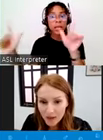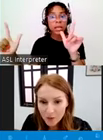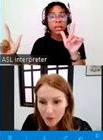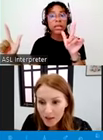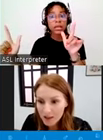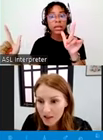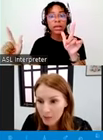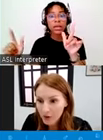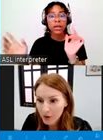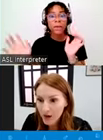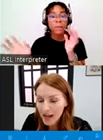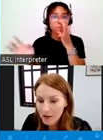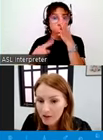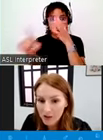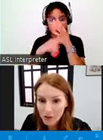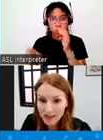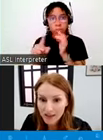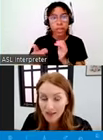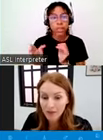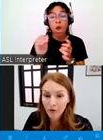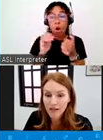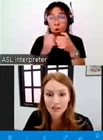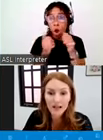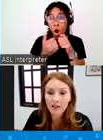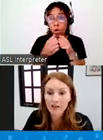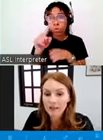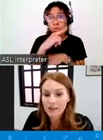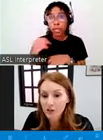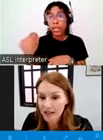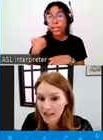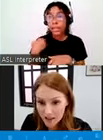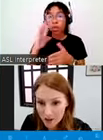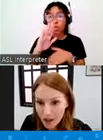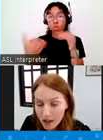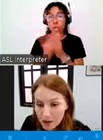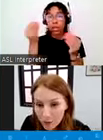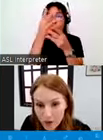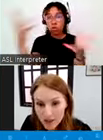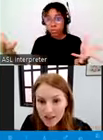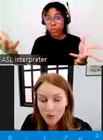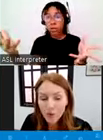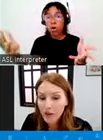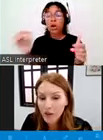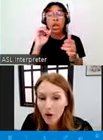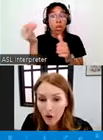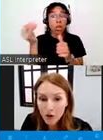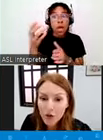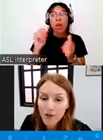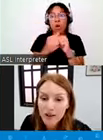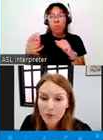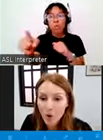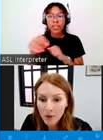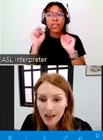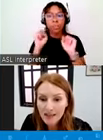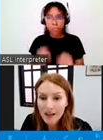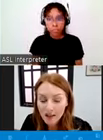with us, we want to share with you how do you get this information and how do you continue to engage. So first is we want you all to join